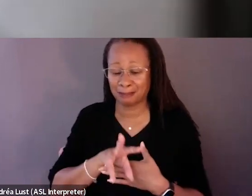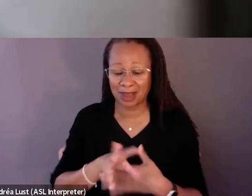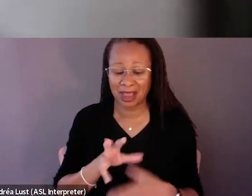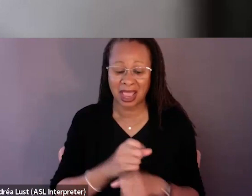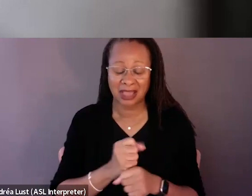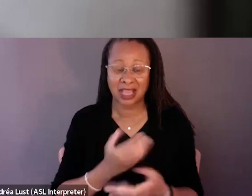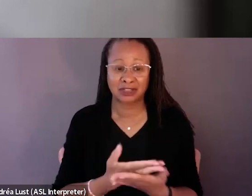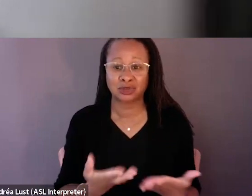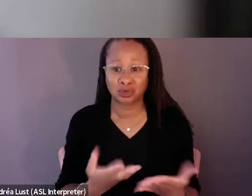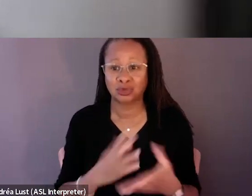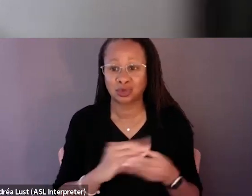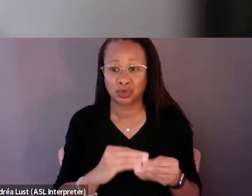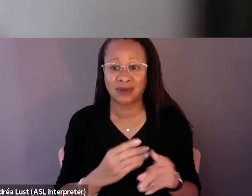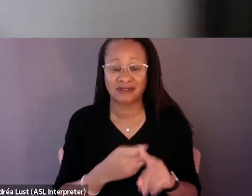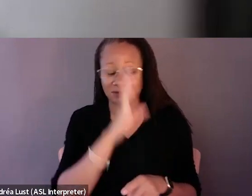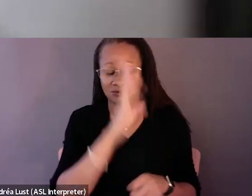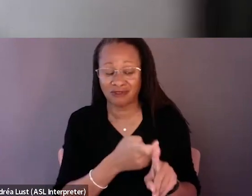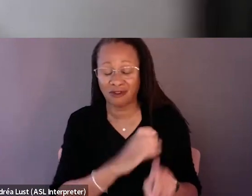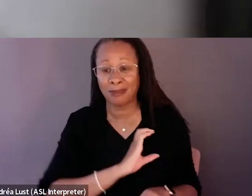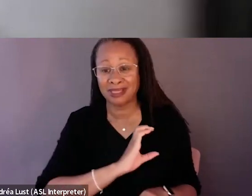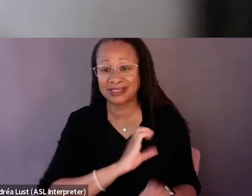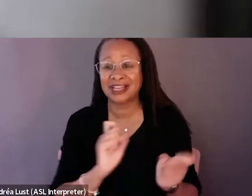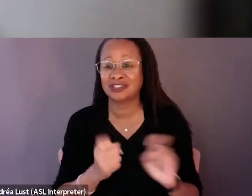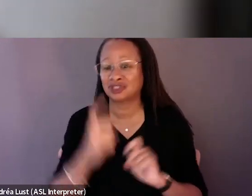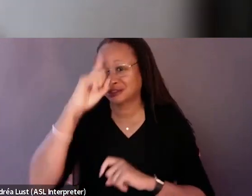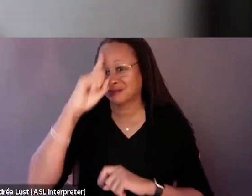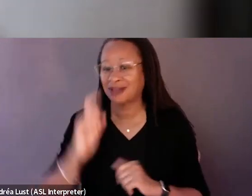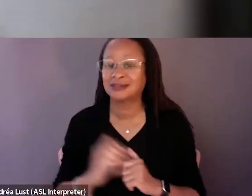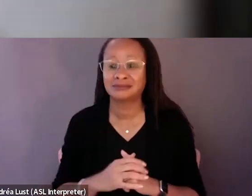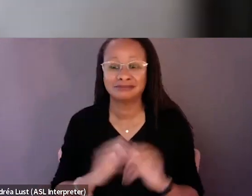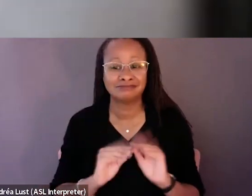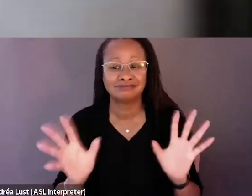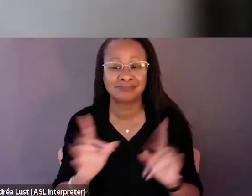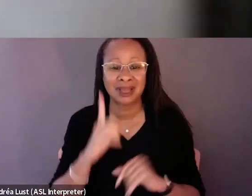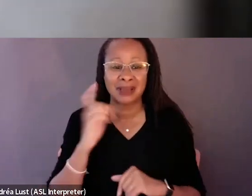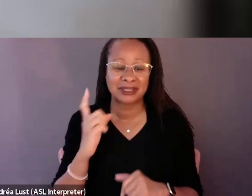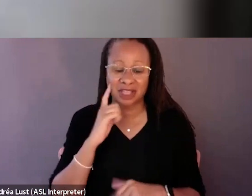source from the body cam from the police, so I changed my mind totally because I found that